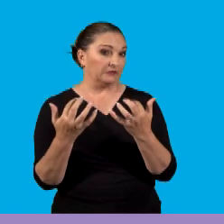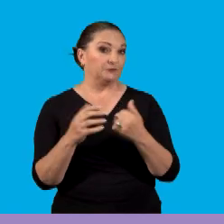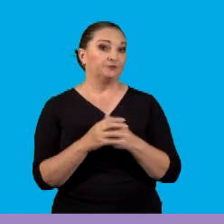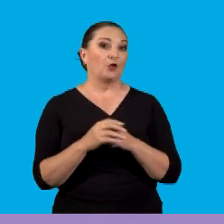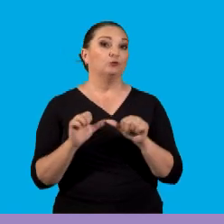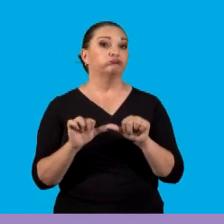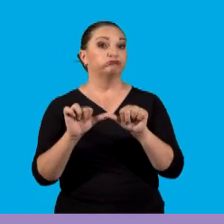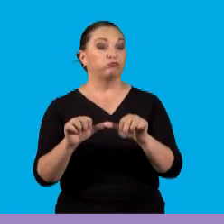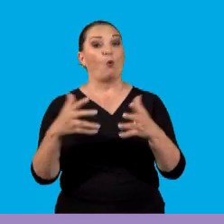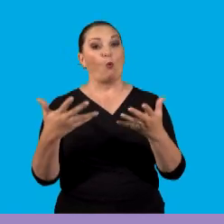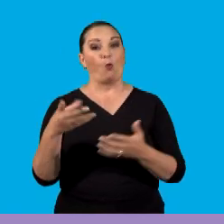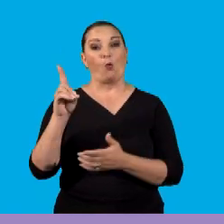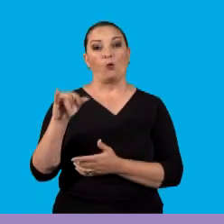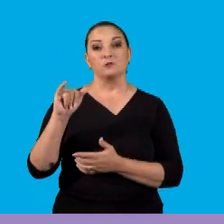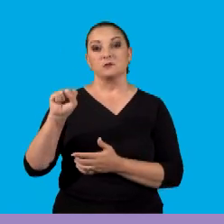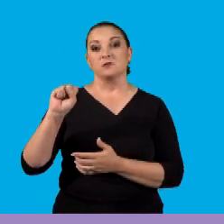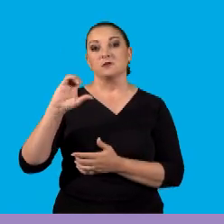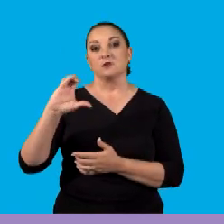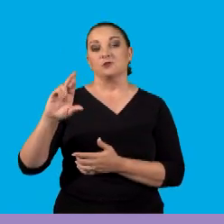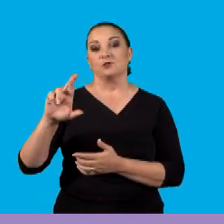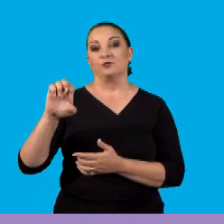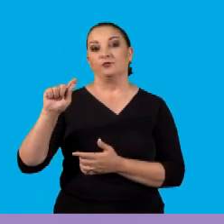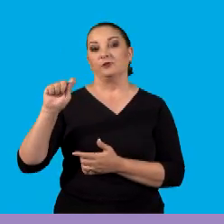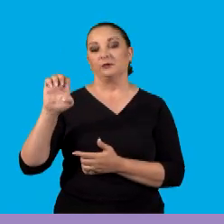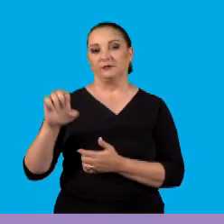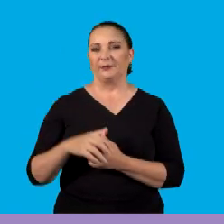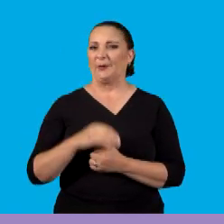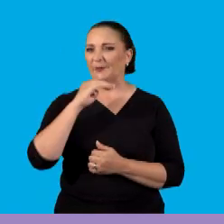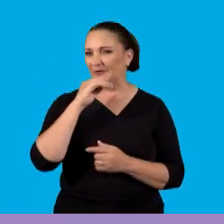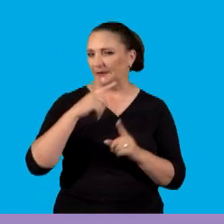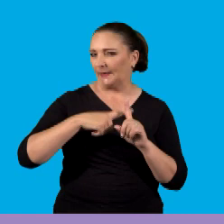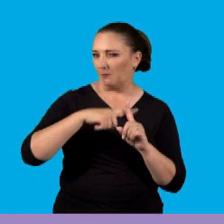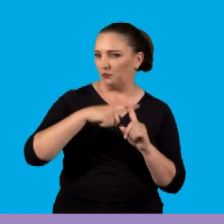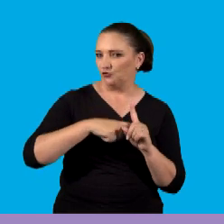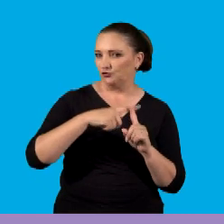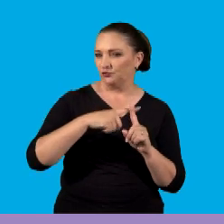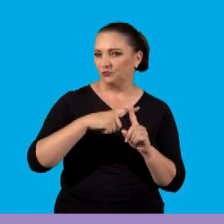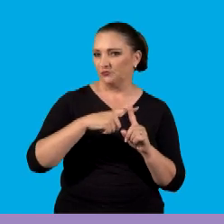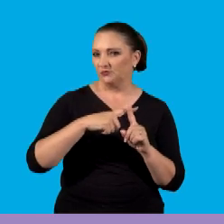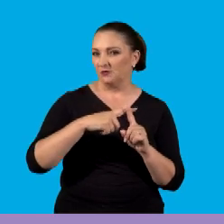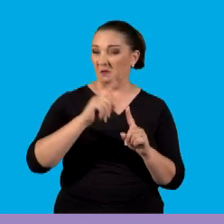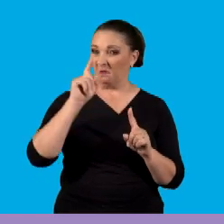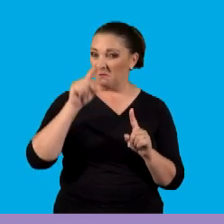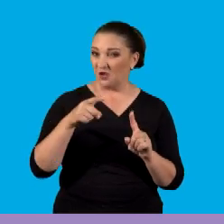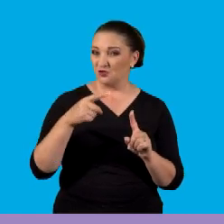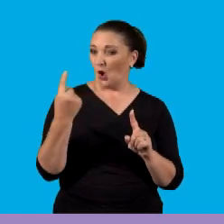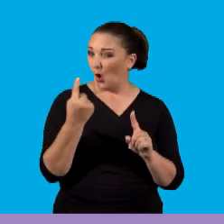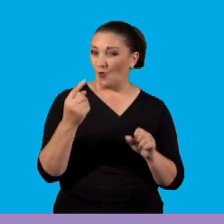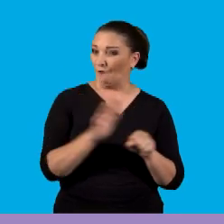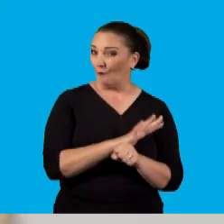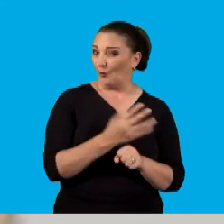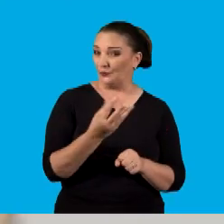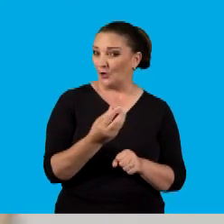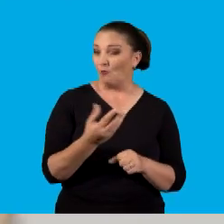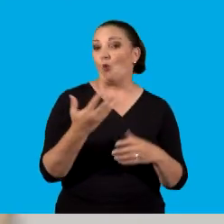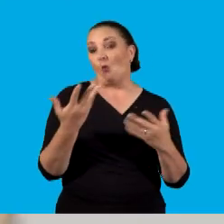discrete. Now, let's look at a temperature. When we are looking at temperature, we need to ask ourselves, does it necessarily have